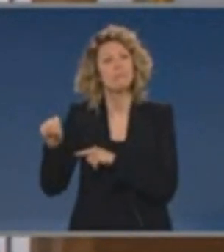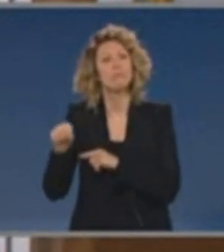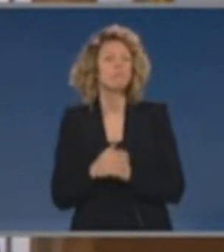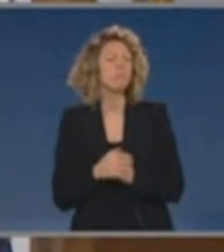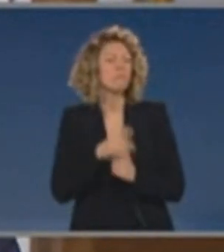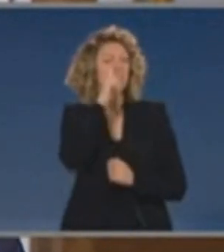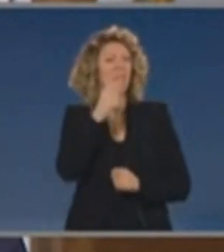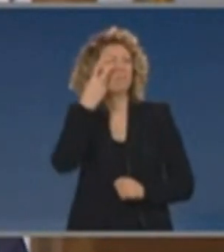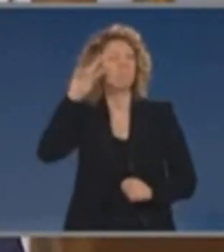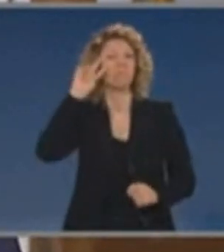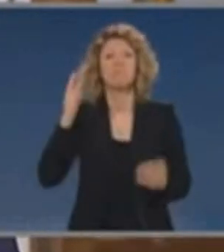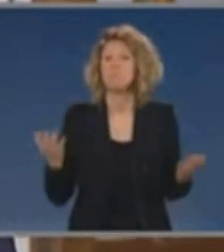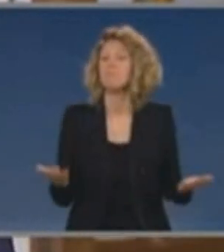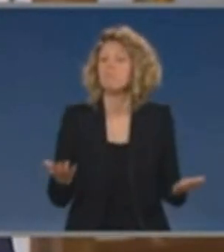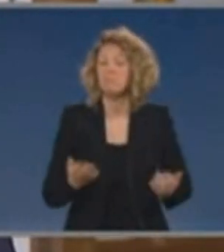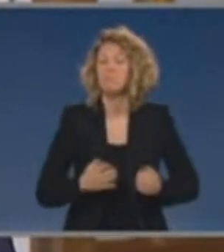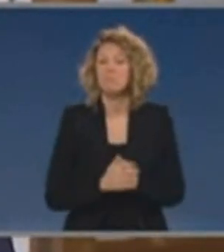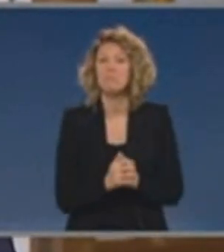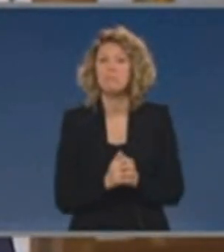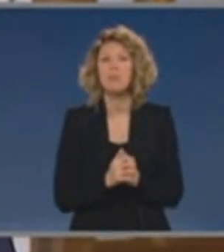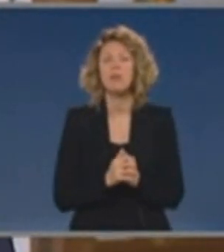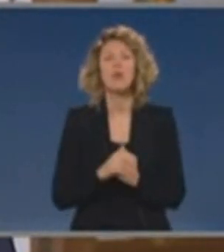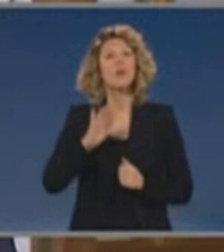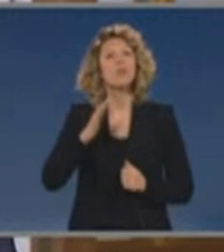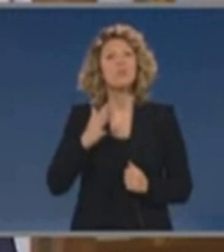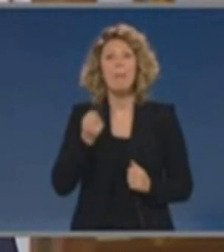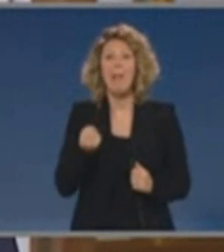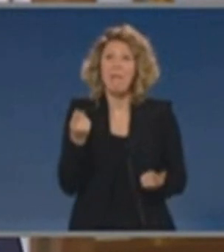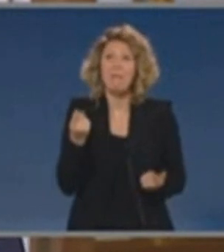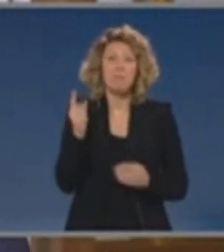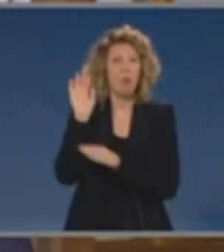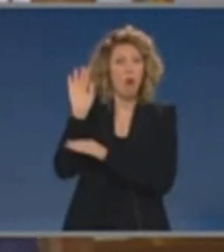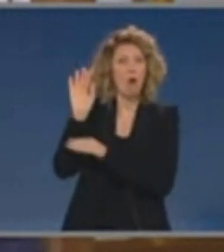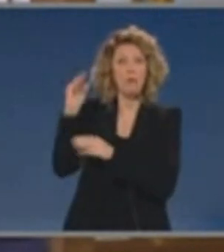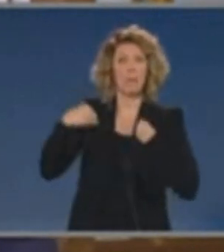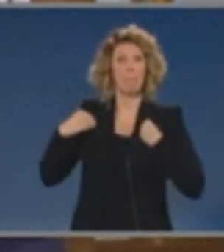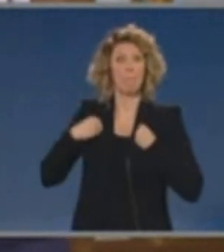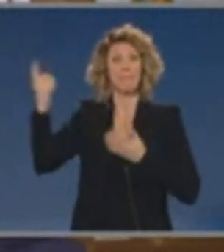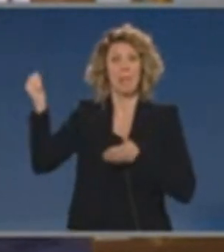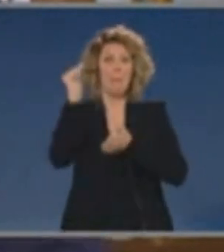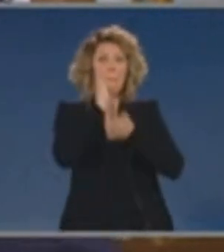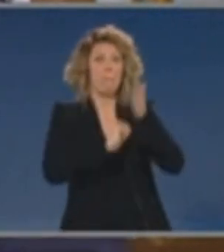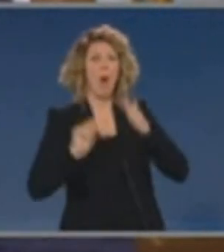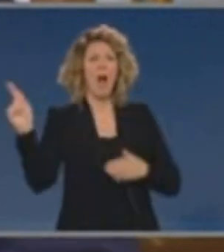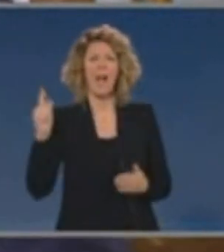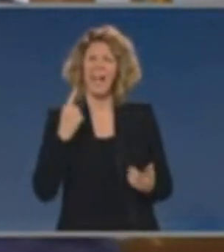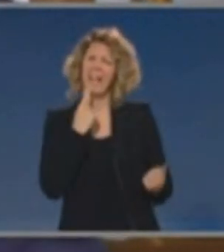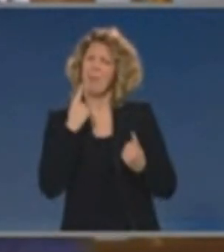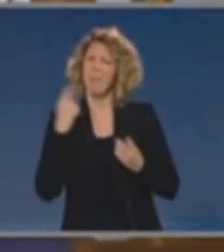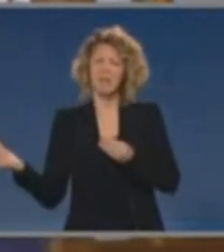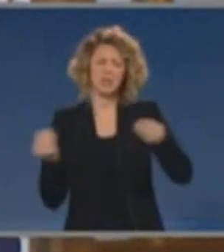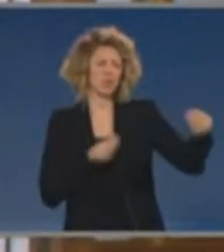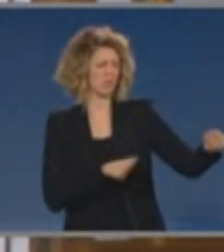For example, where there is a material misstatement by the applicant at the time of